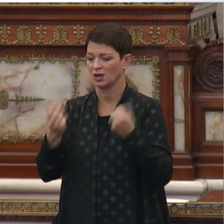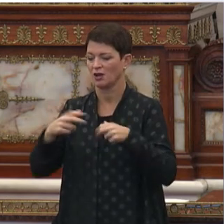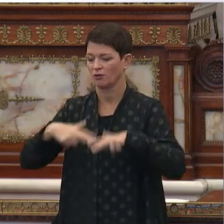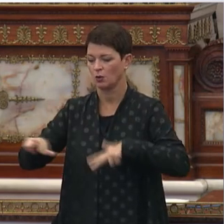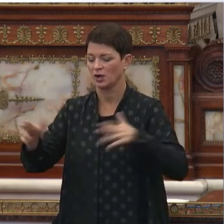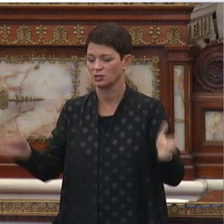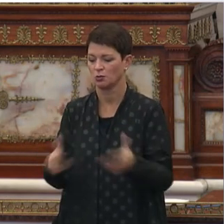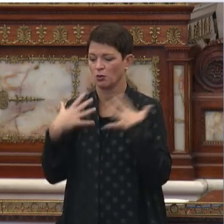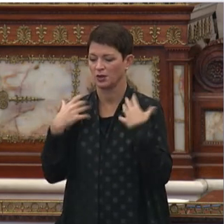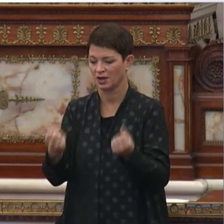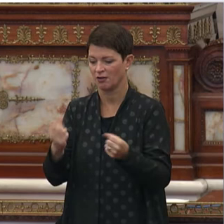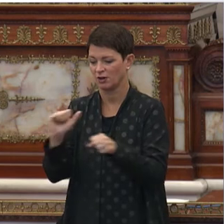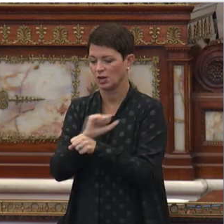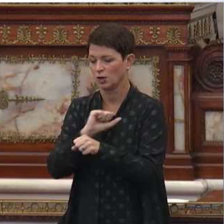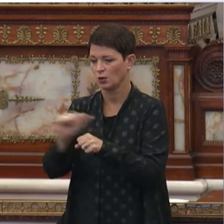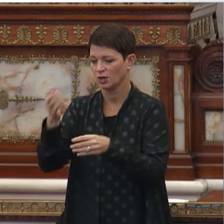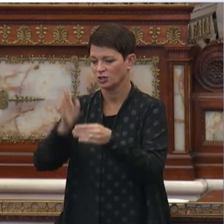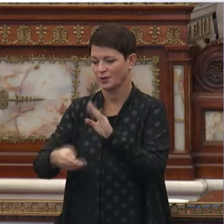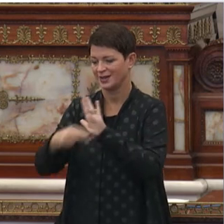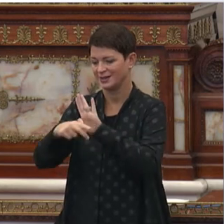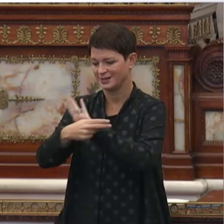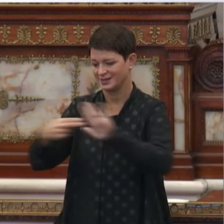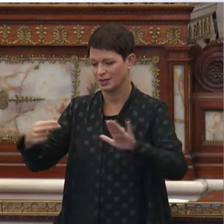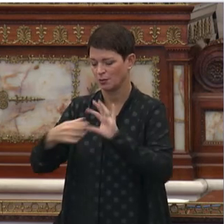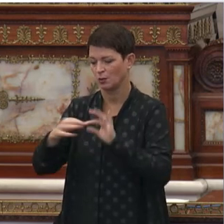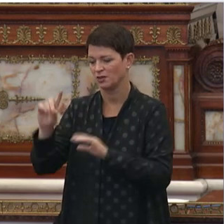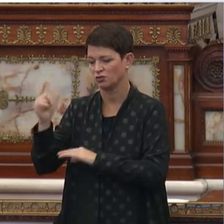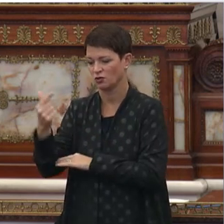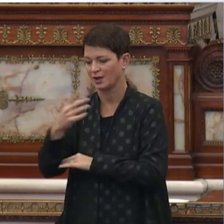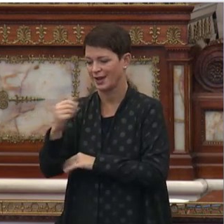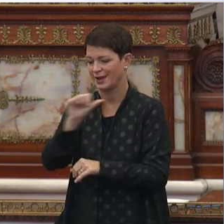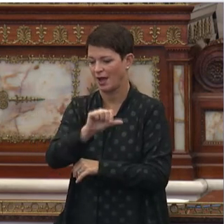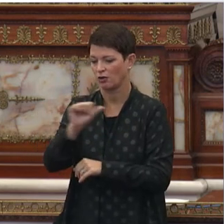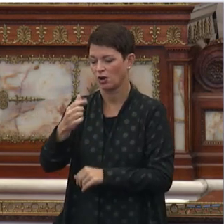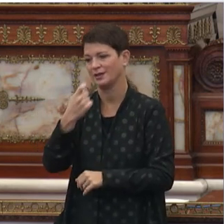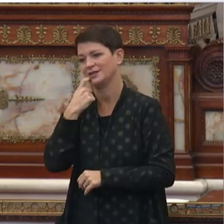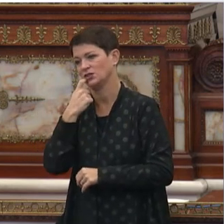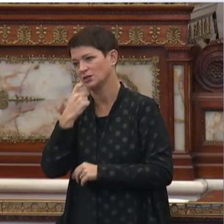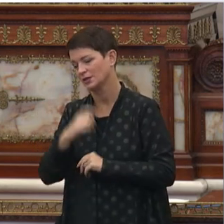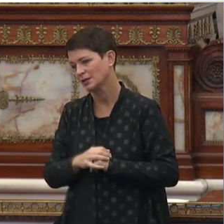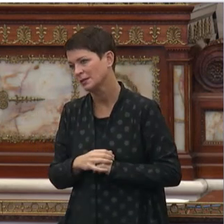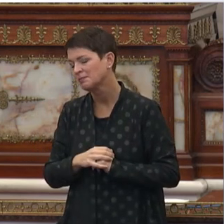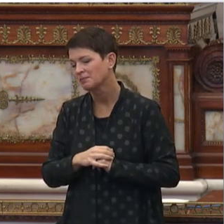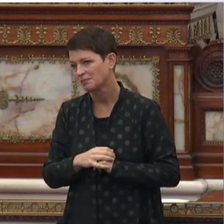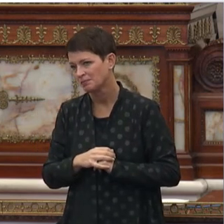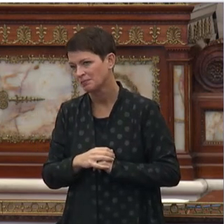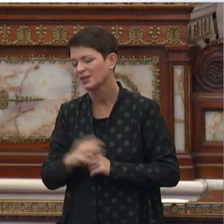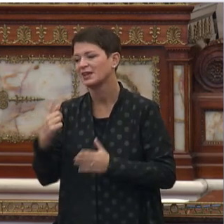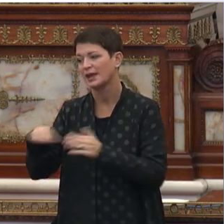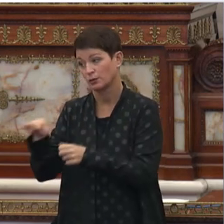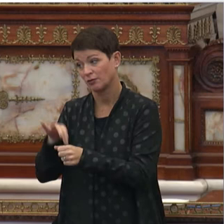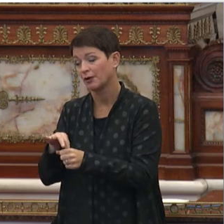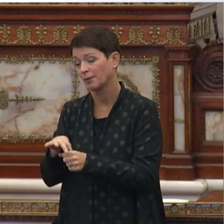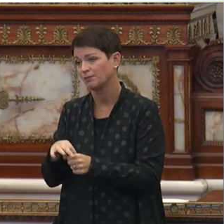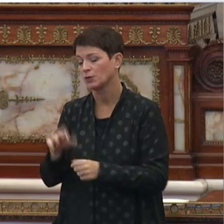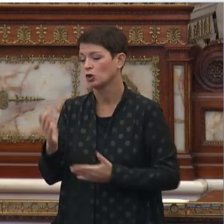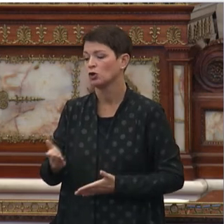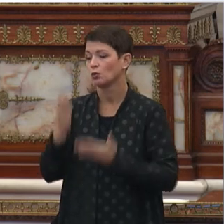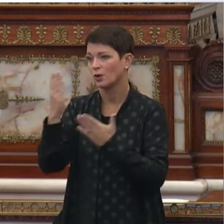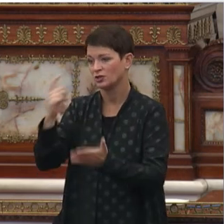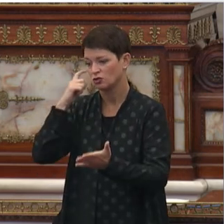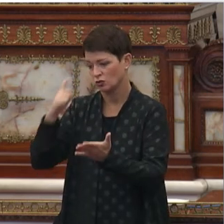promote recovery and work to end the stigma surrounding drug and alcohol addiction. Next week's calendar. And a